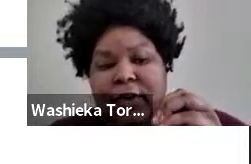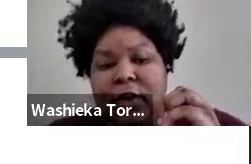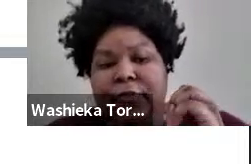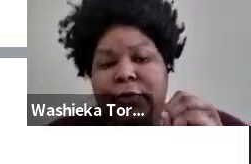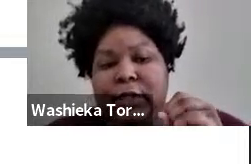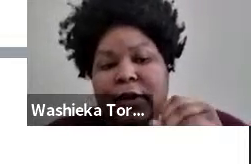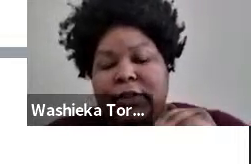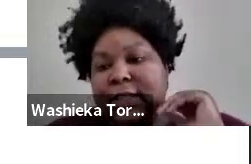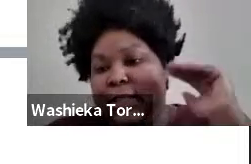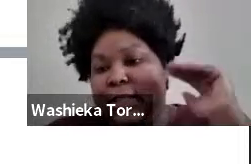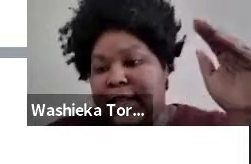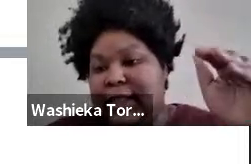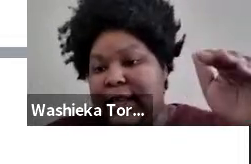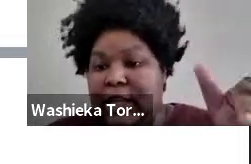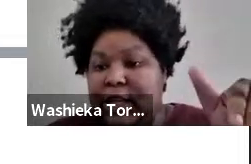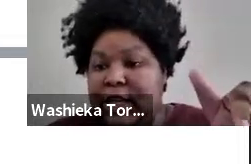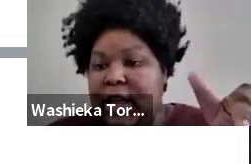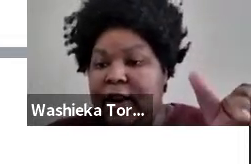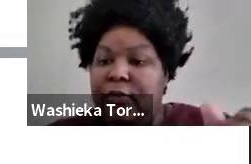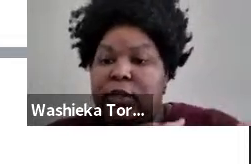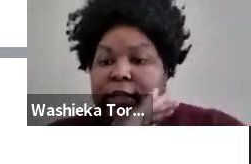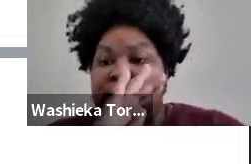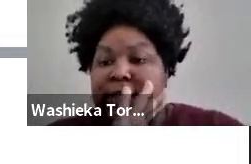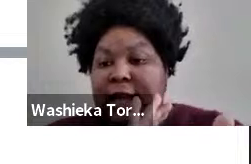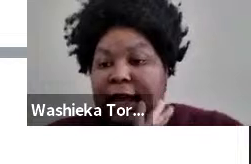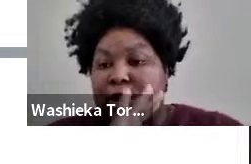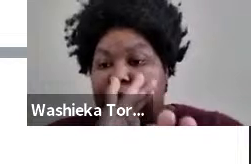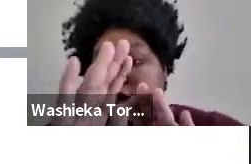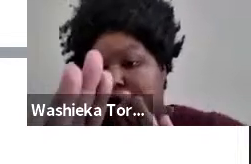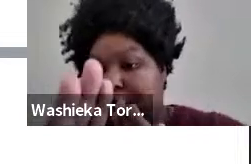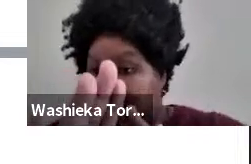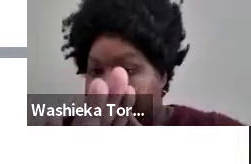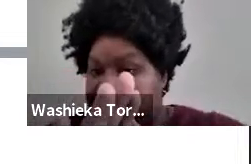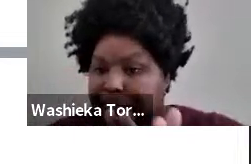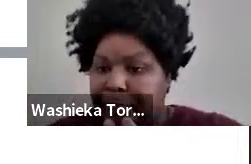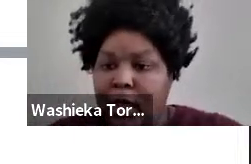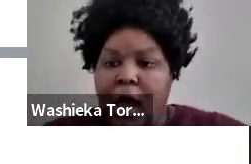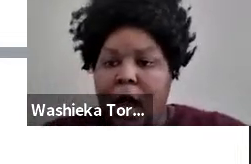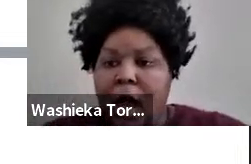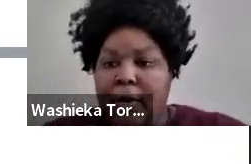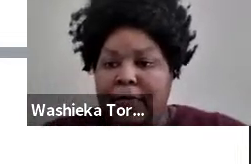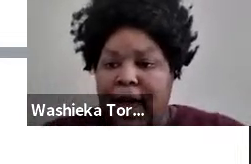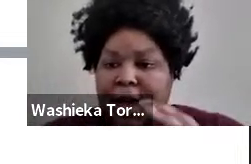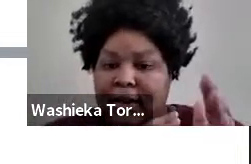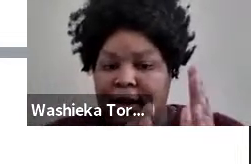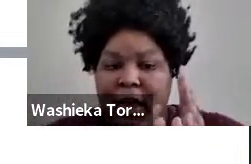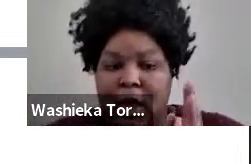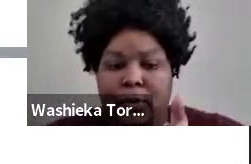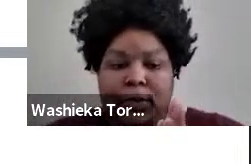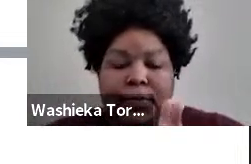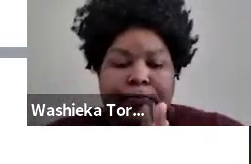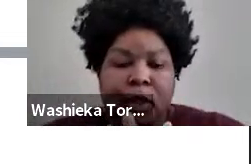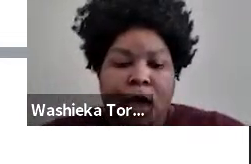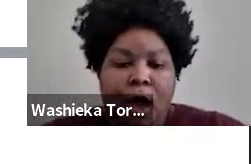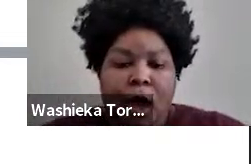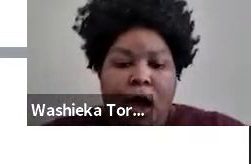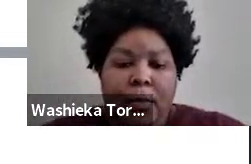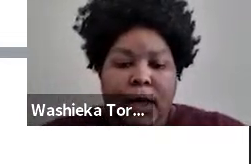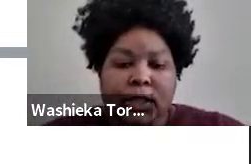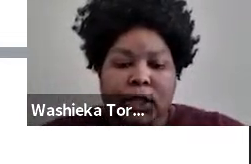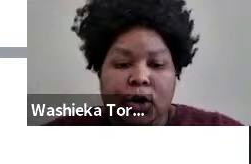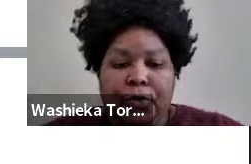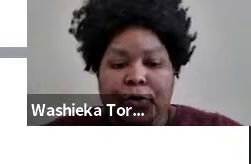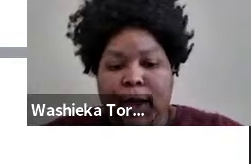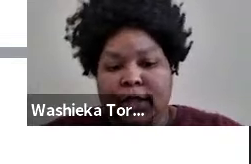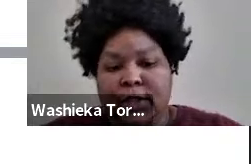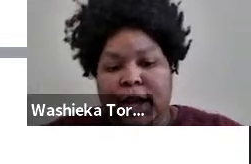of food sovereignty as the destination and food justice as like the journey, if that kind of helps.